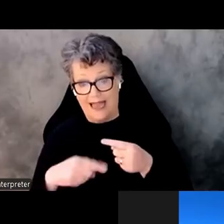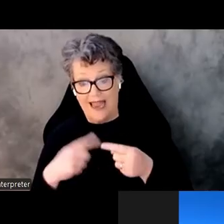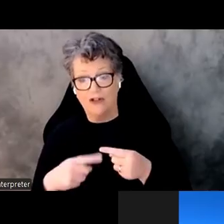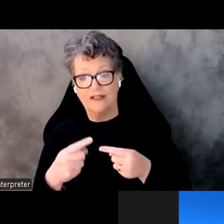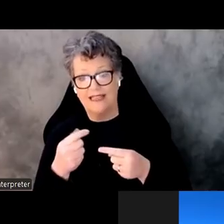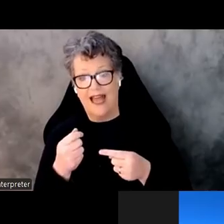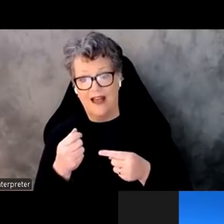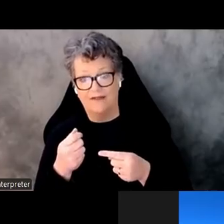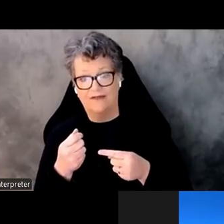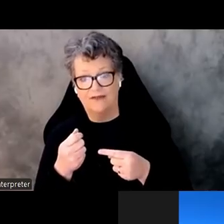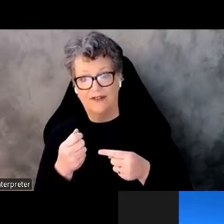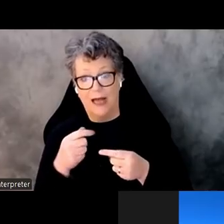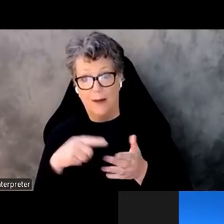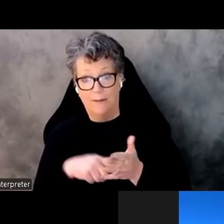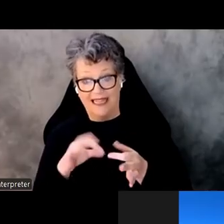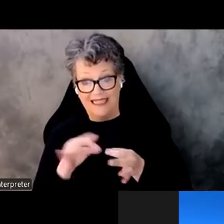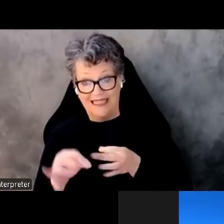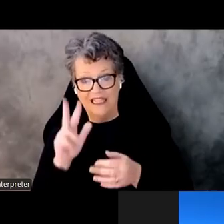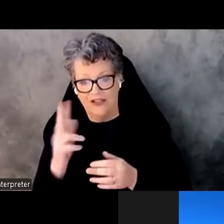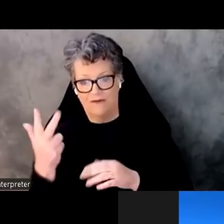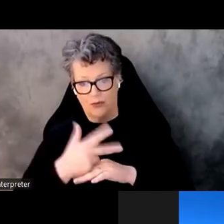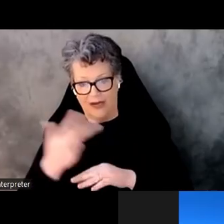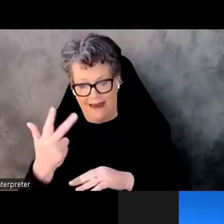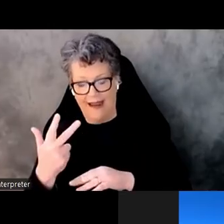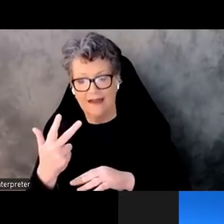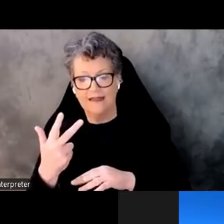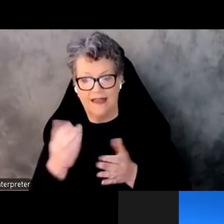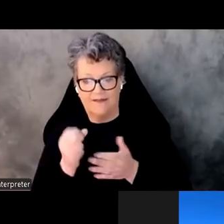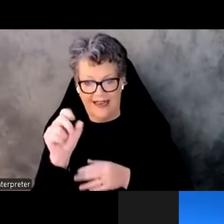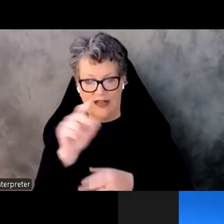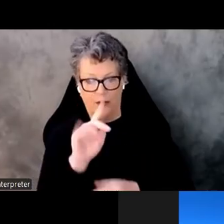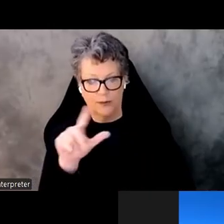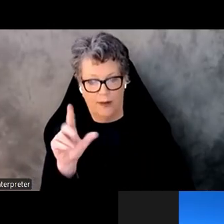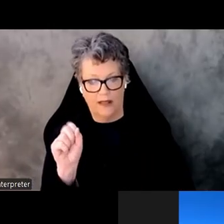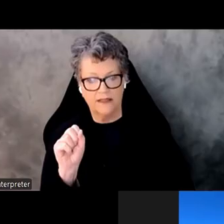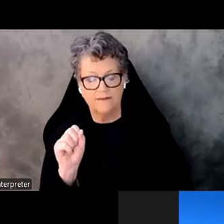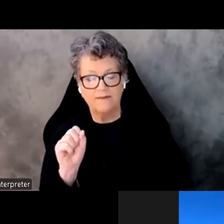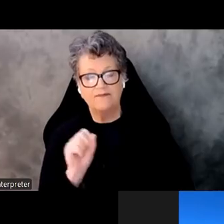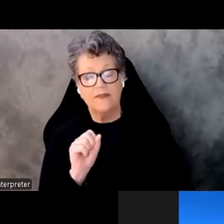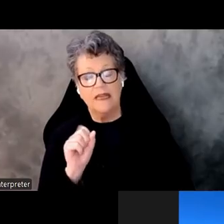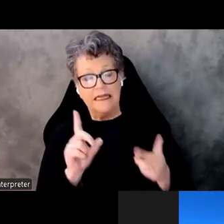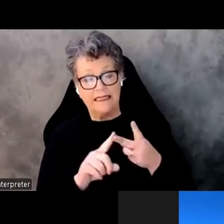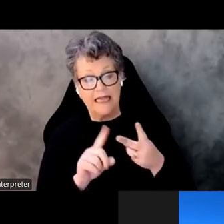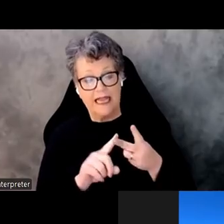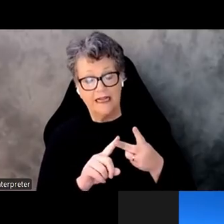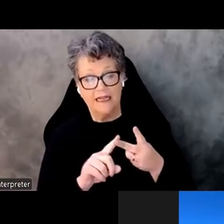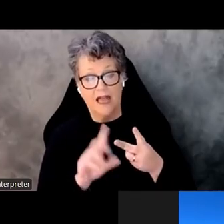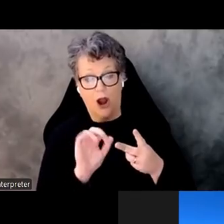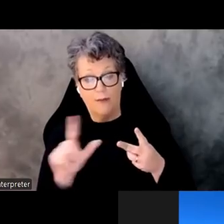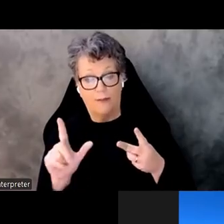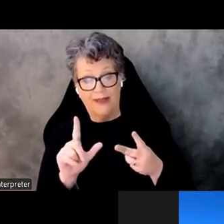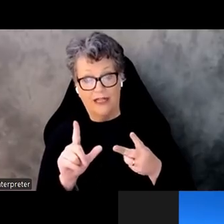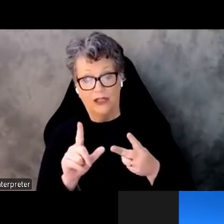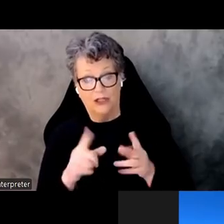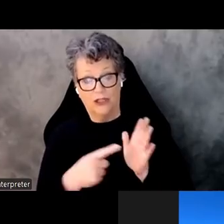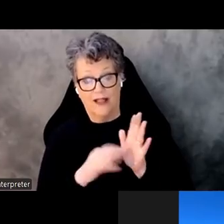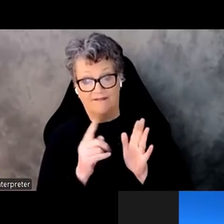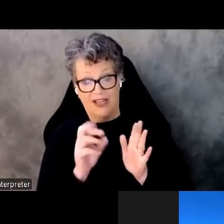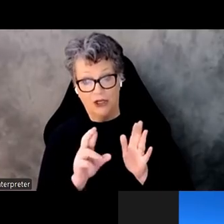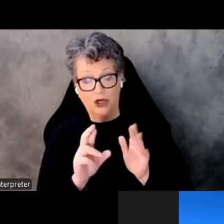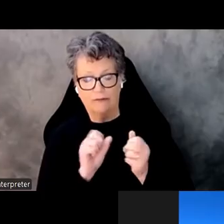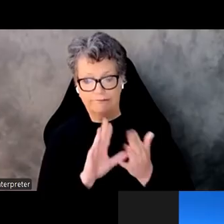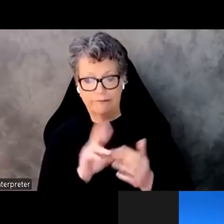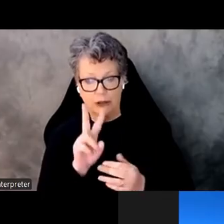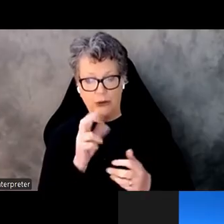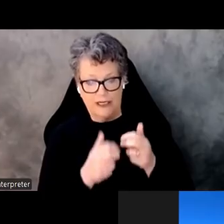delays of 3 days. So there was a little bit of a delay there in getting those bills out. Second, our bill presentment vendor ran into 2